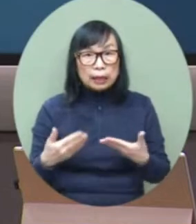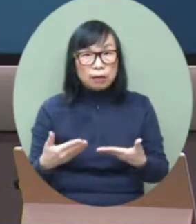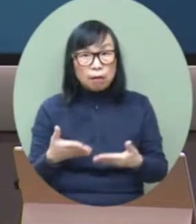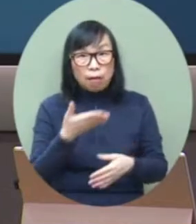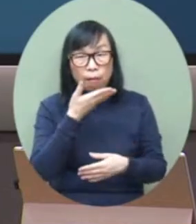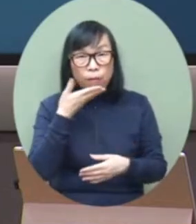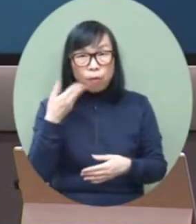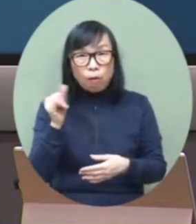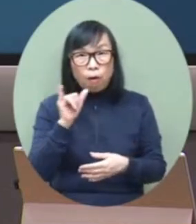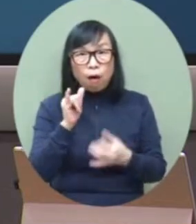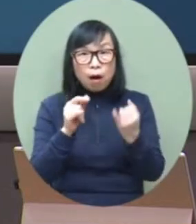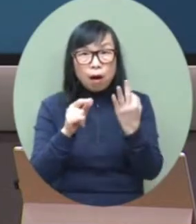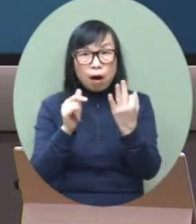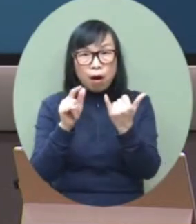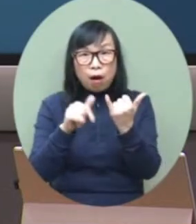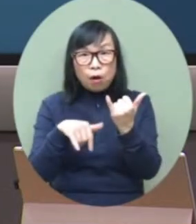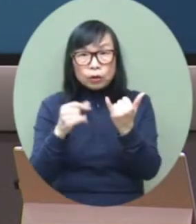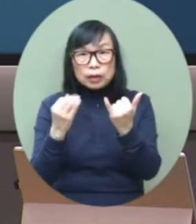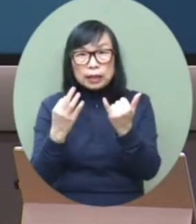be tested.